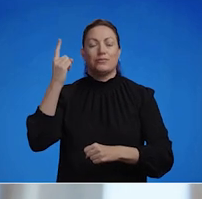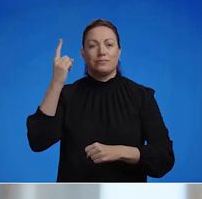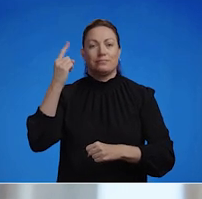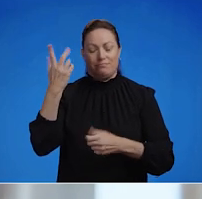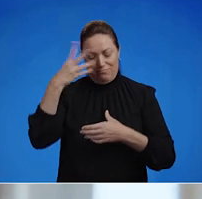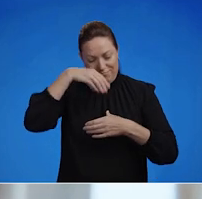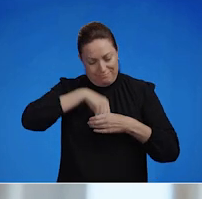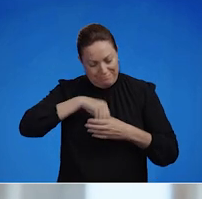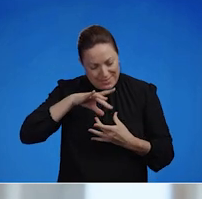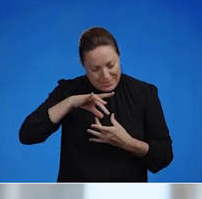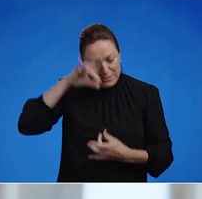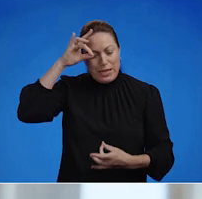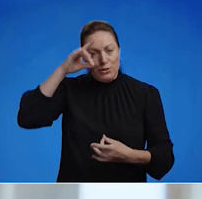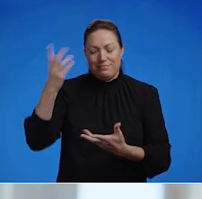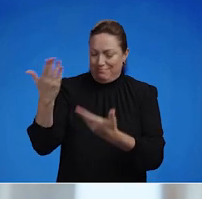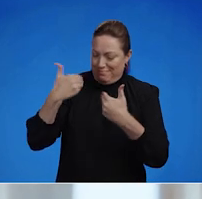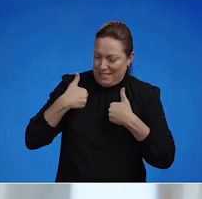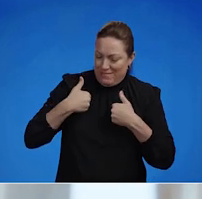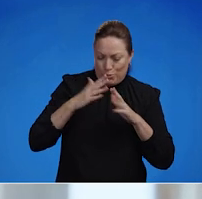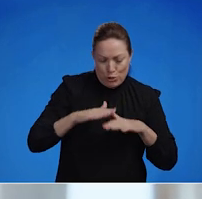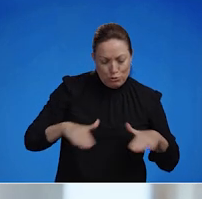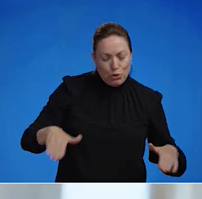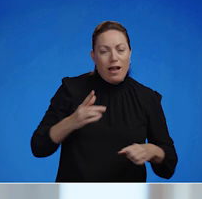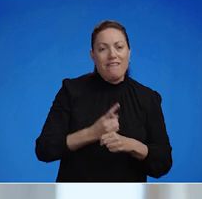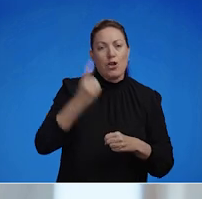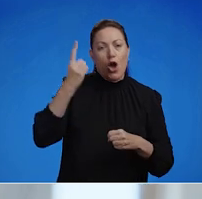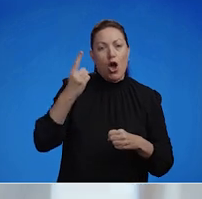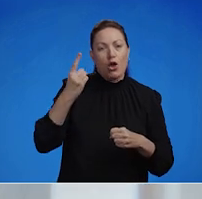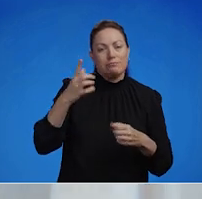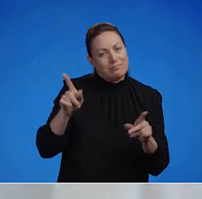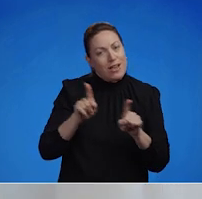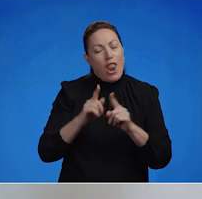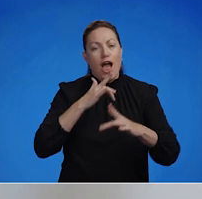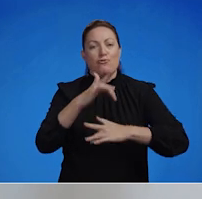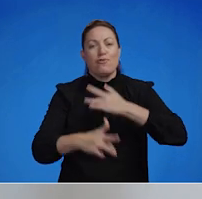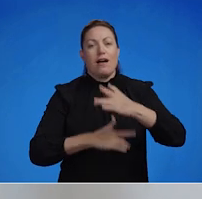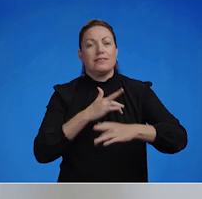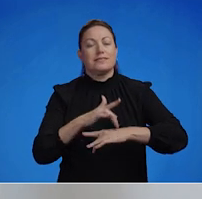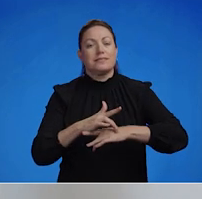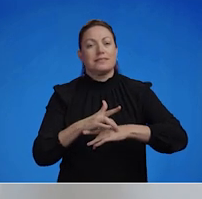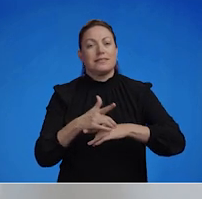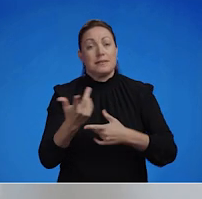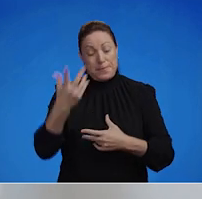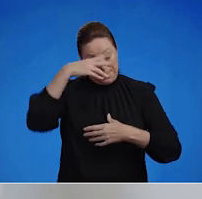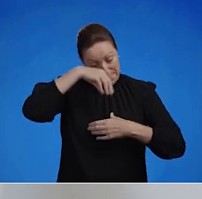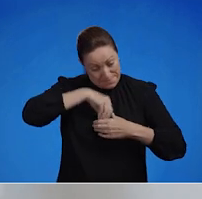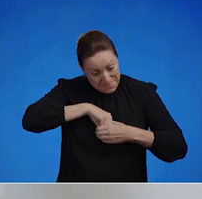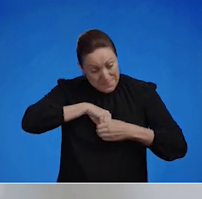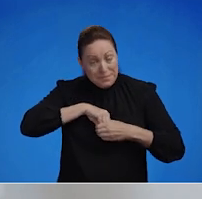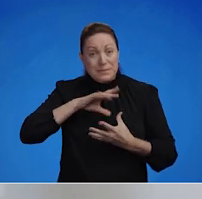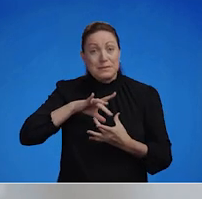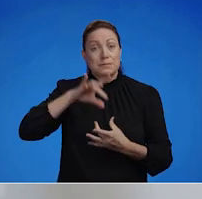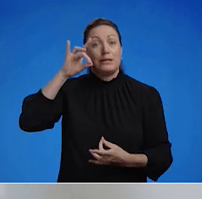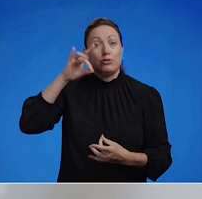Spirit works in us to make us children of God alongside Christ. And then he says, the Spirit moves in us so that